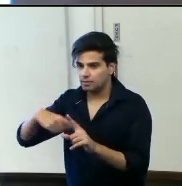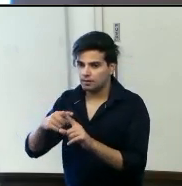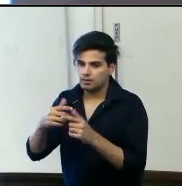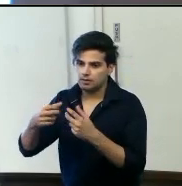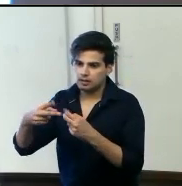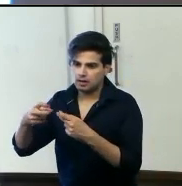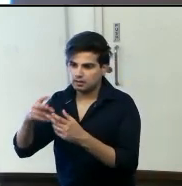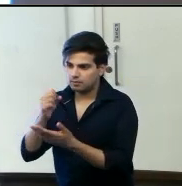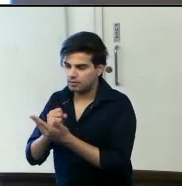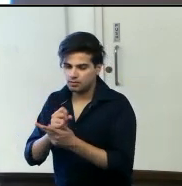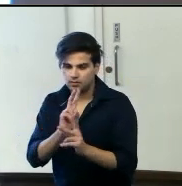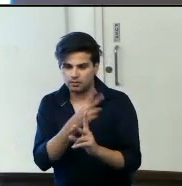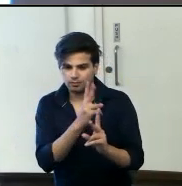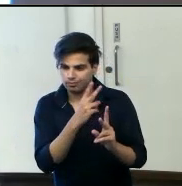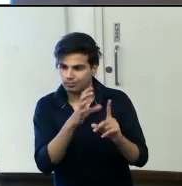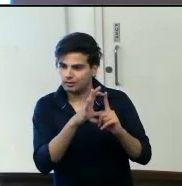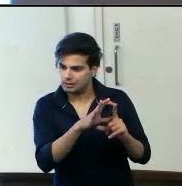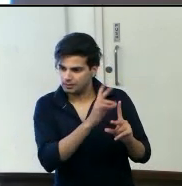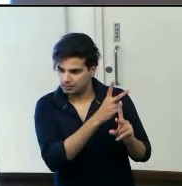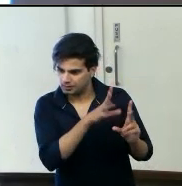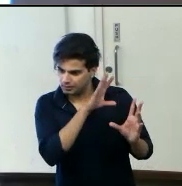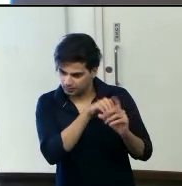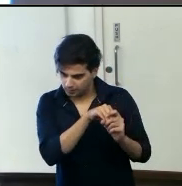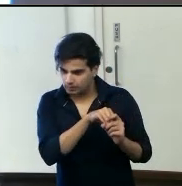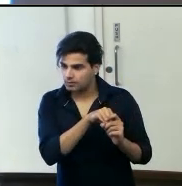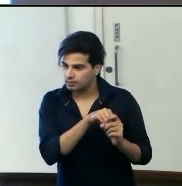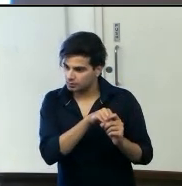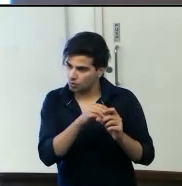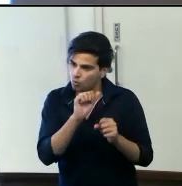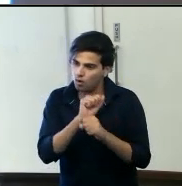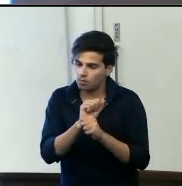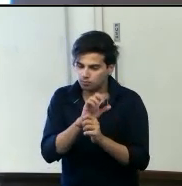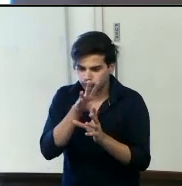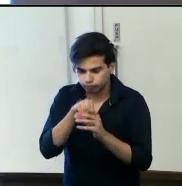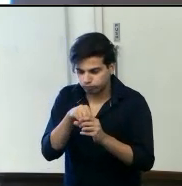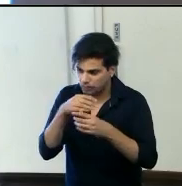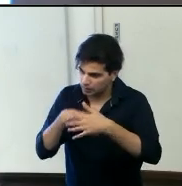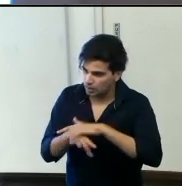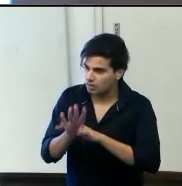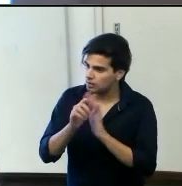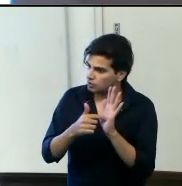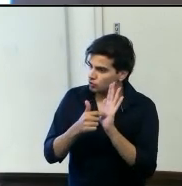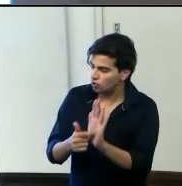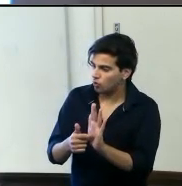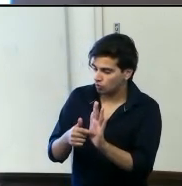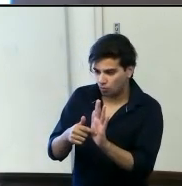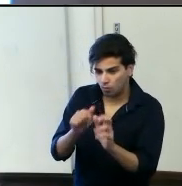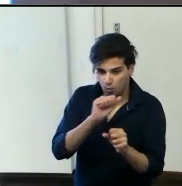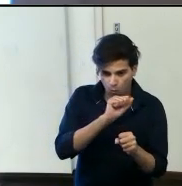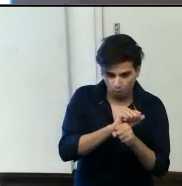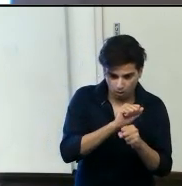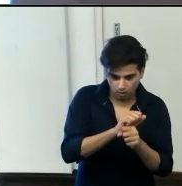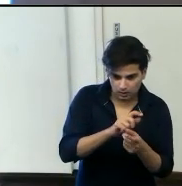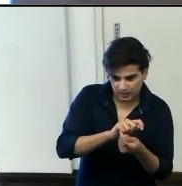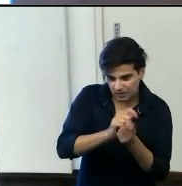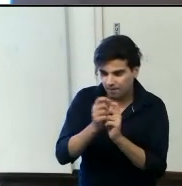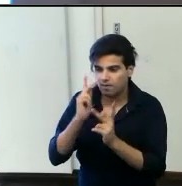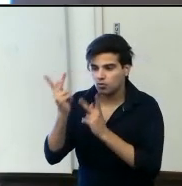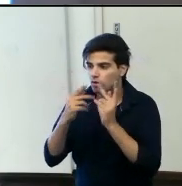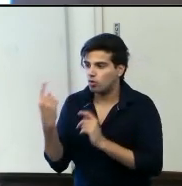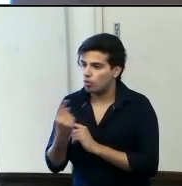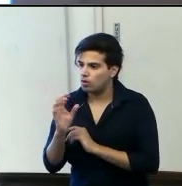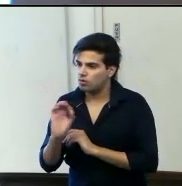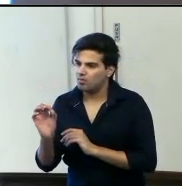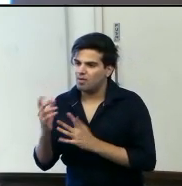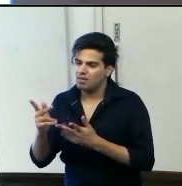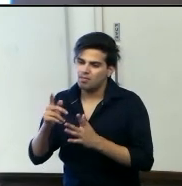from other sources, other disciplines, which starts entering the work. And that changes the work from just being visual. Otherwise, it can be